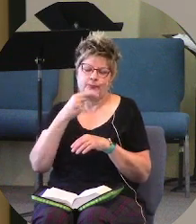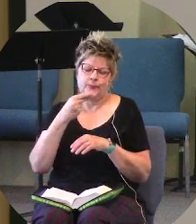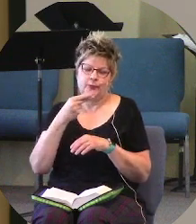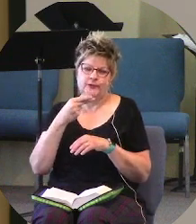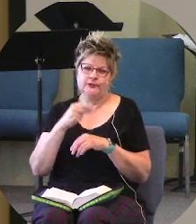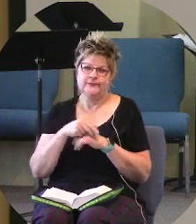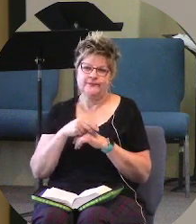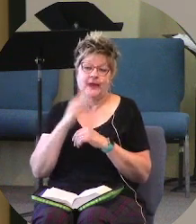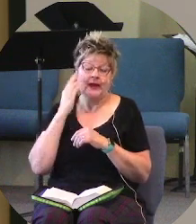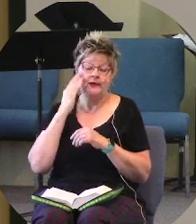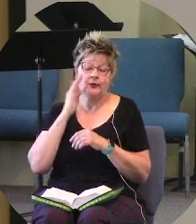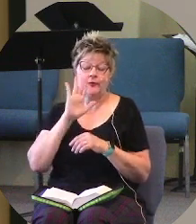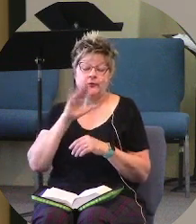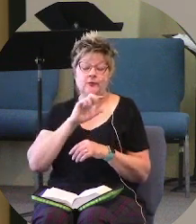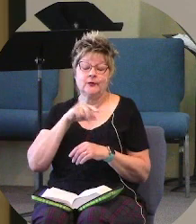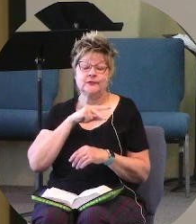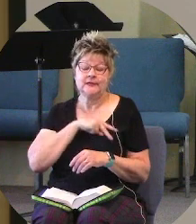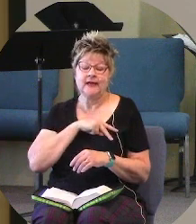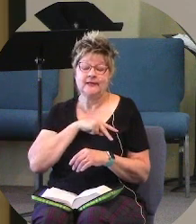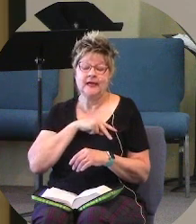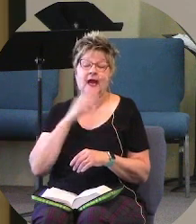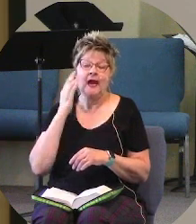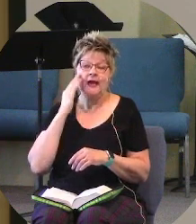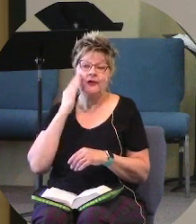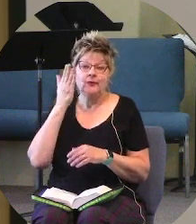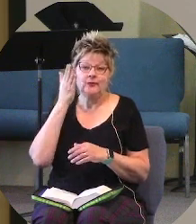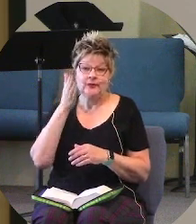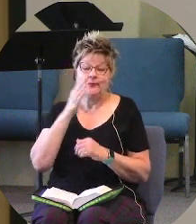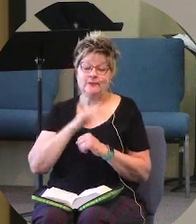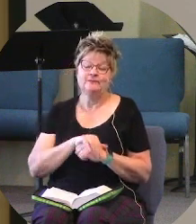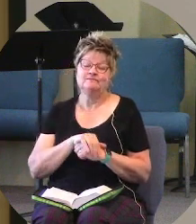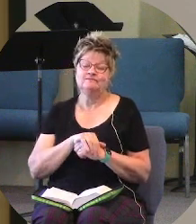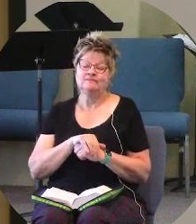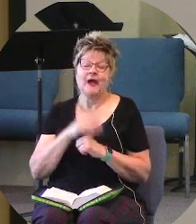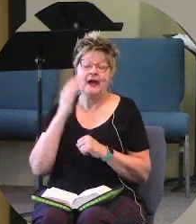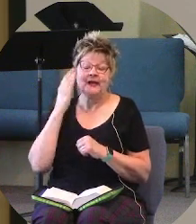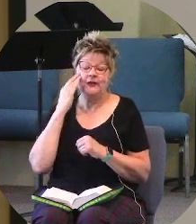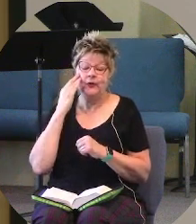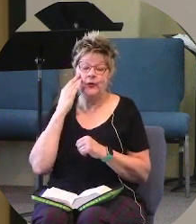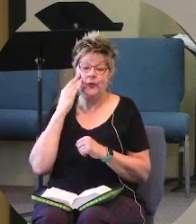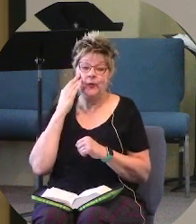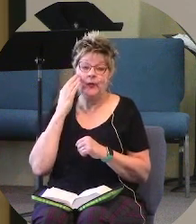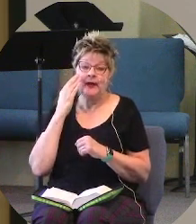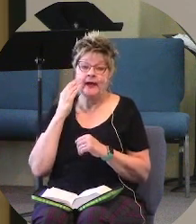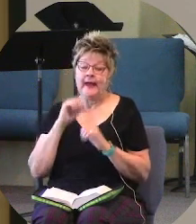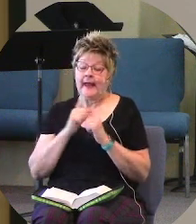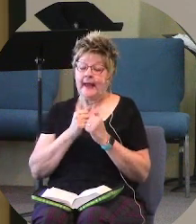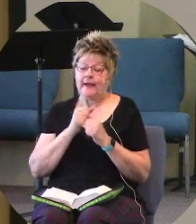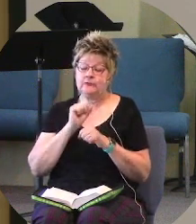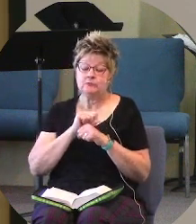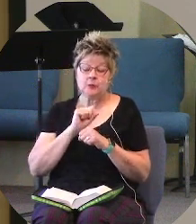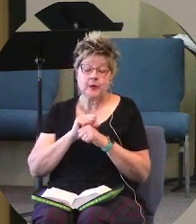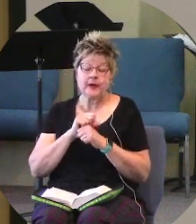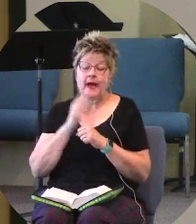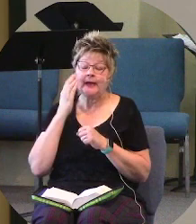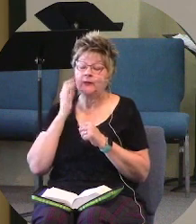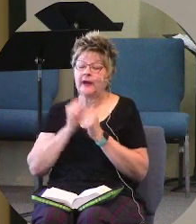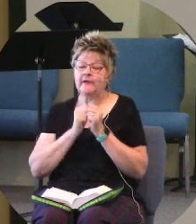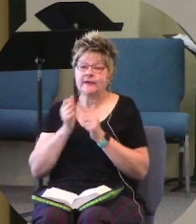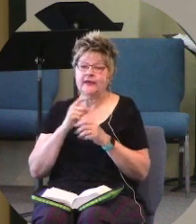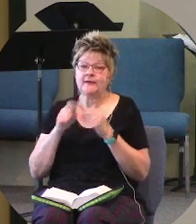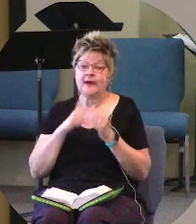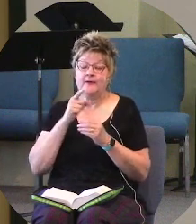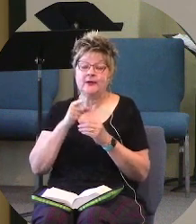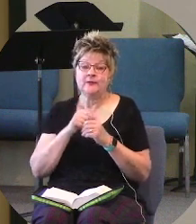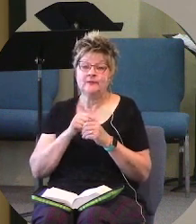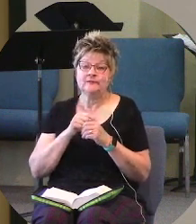know your personality. I know you. I know what makes you tick. I know everything about you. And guess what,